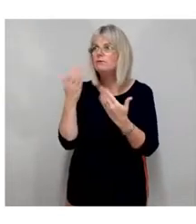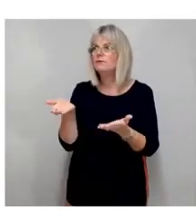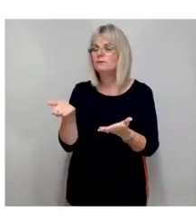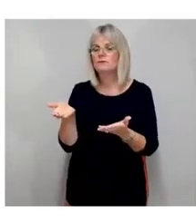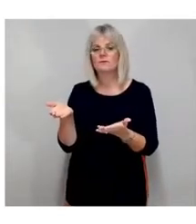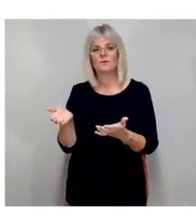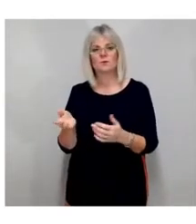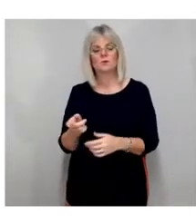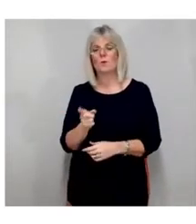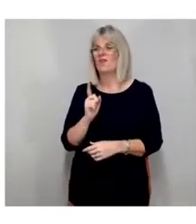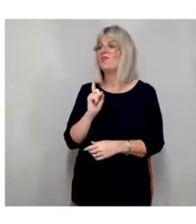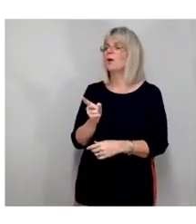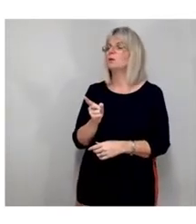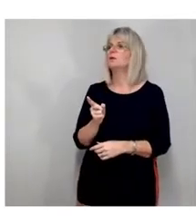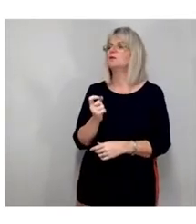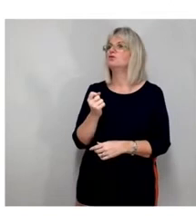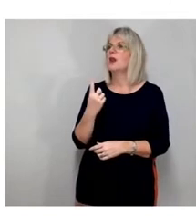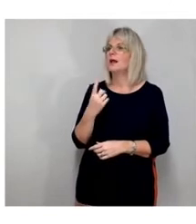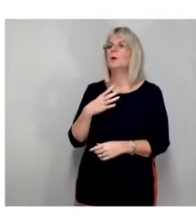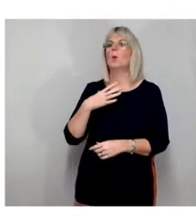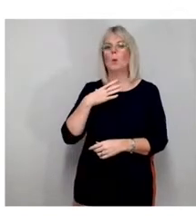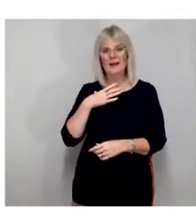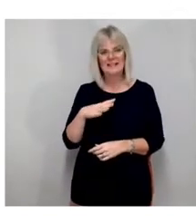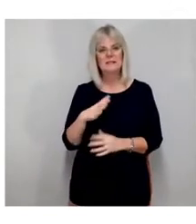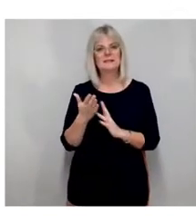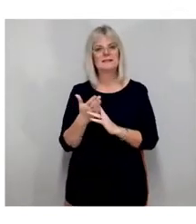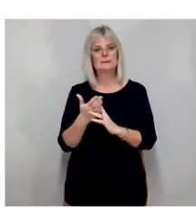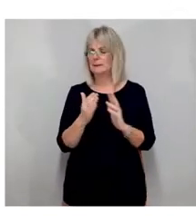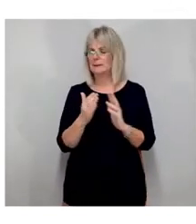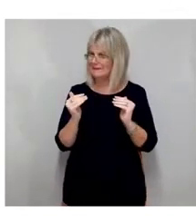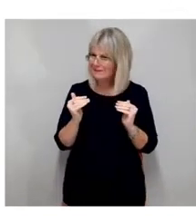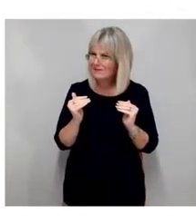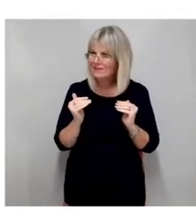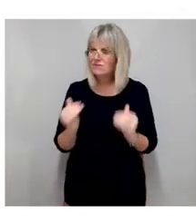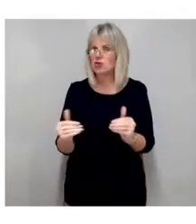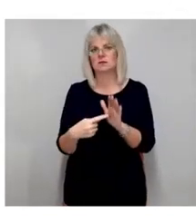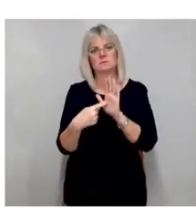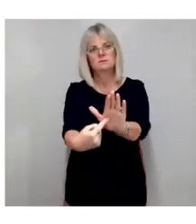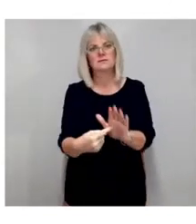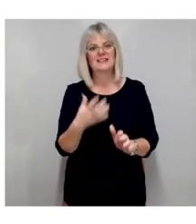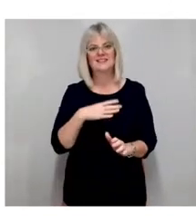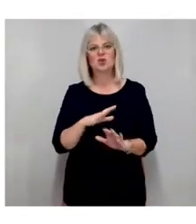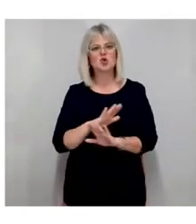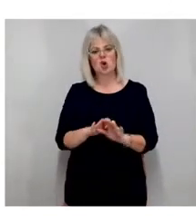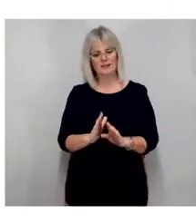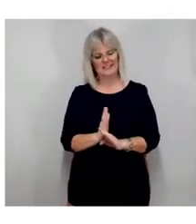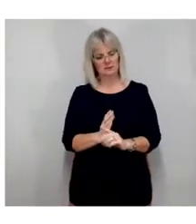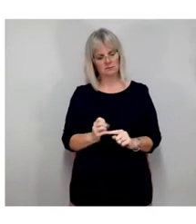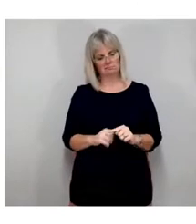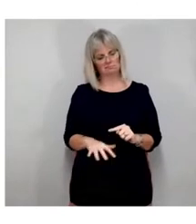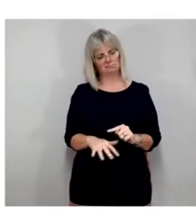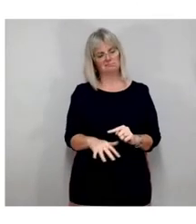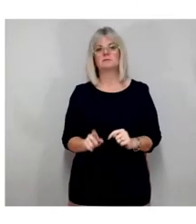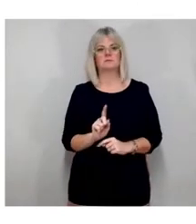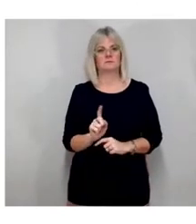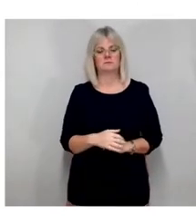need to start putting accessibility front and center. I'll just give you one other example. Just last week, I was on Teams video